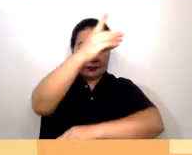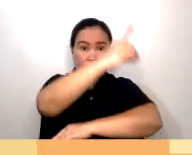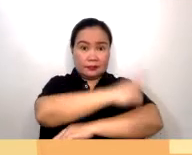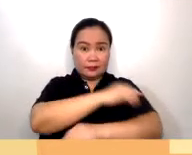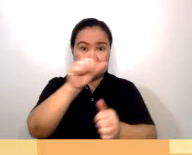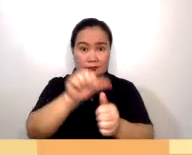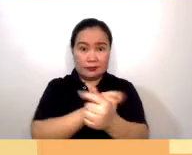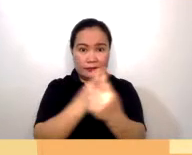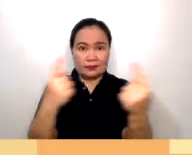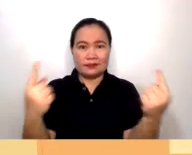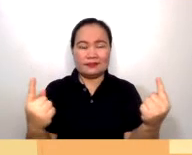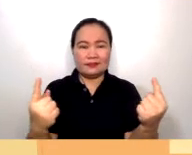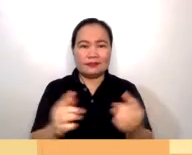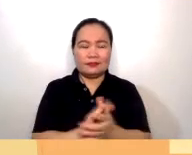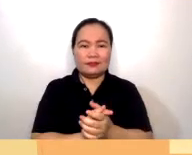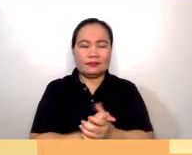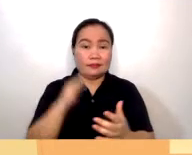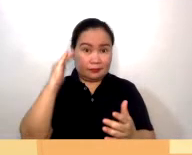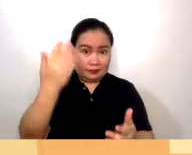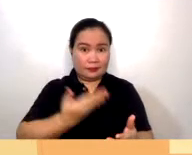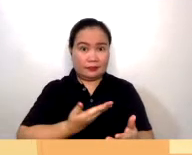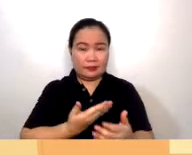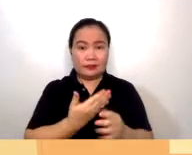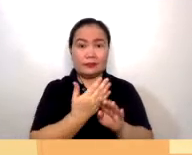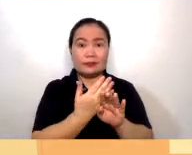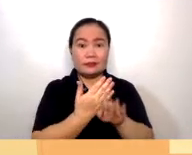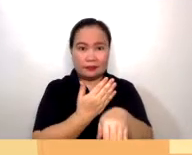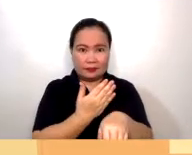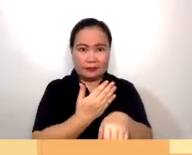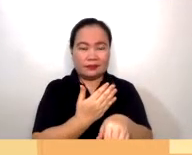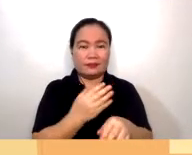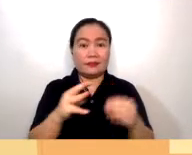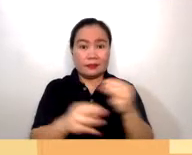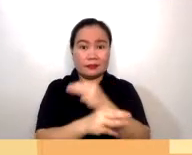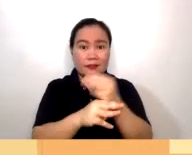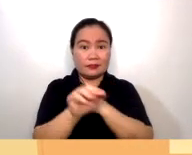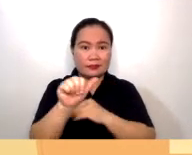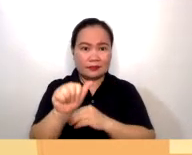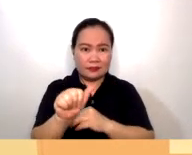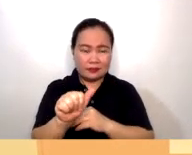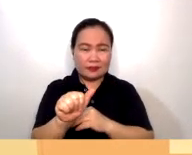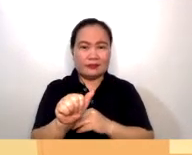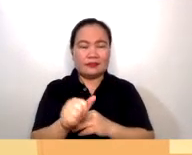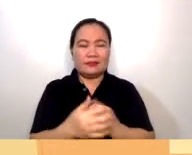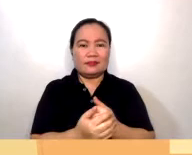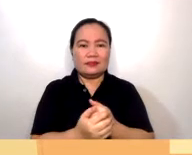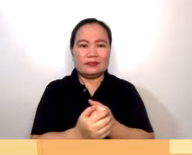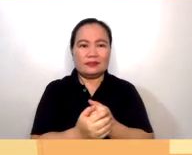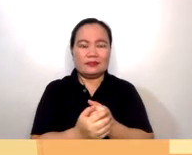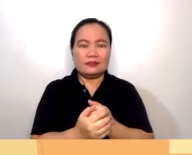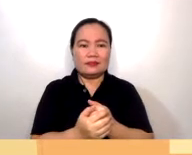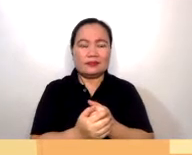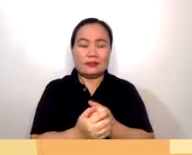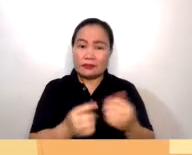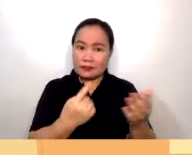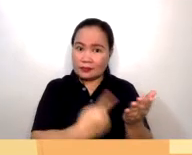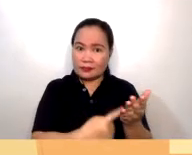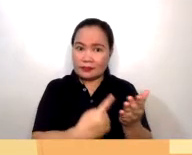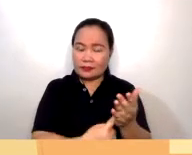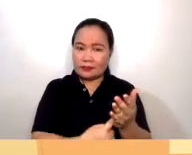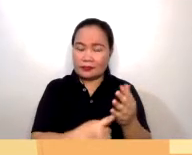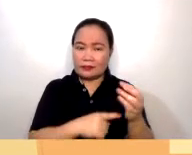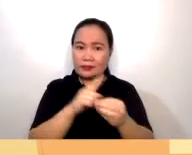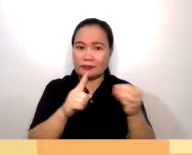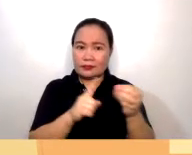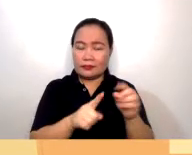Good day everyone! Welcome back to MathA YouTube channel. In this channel, we're going to discuss different